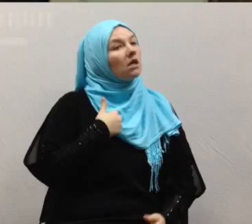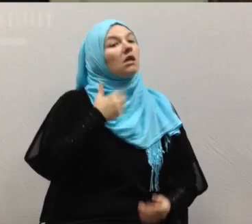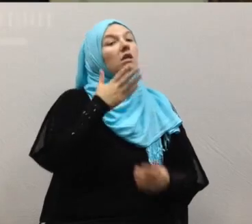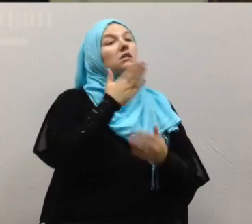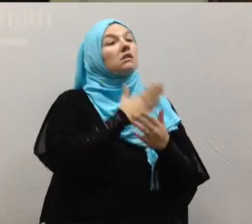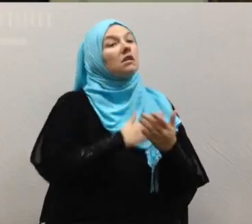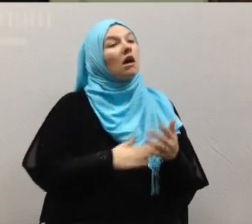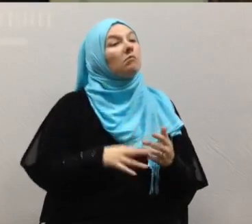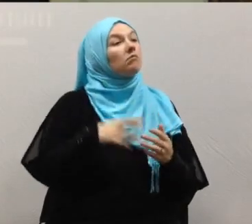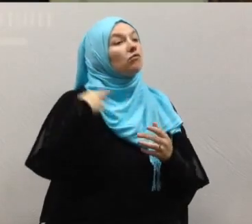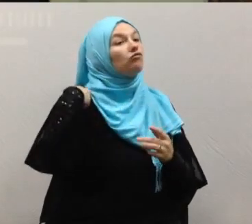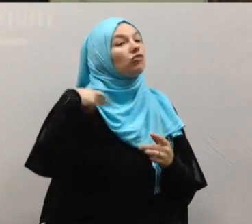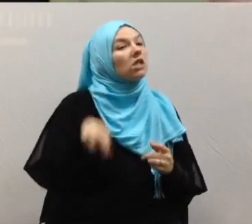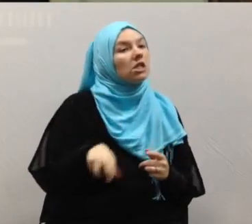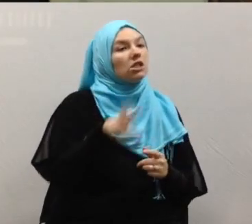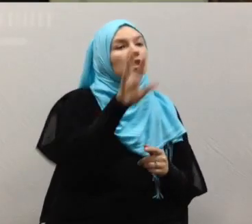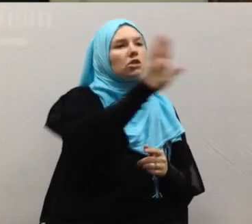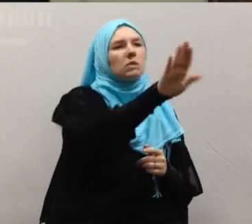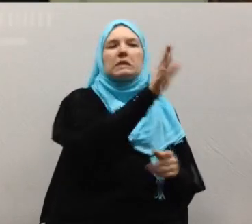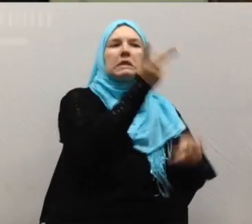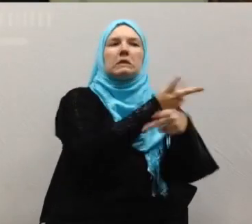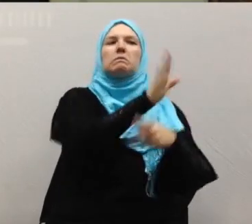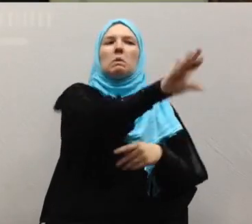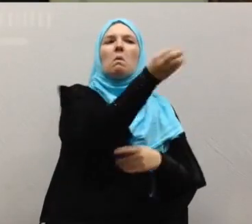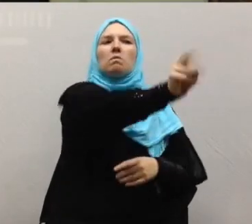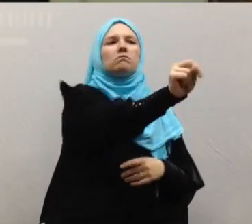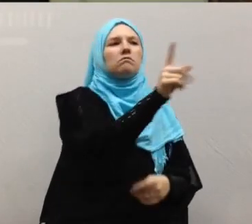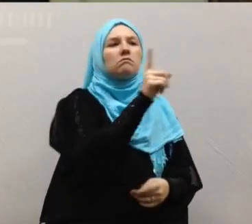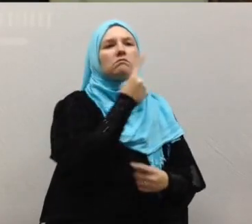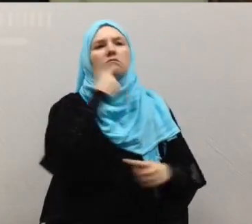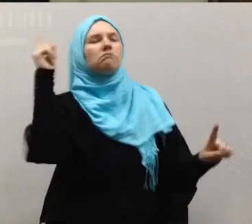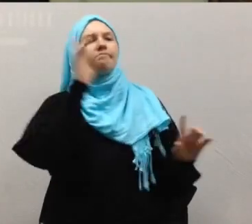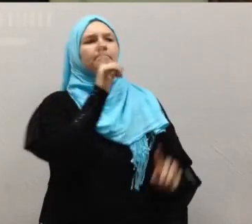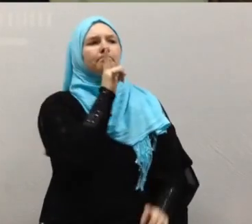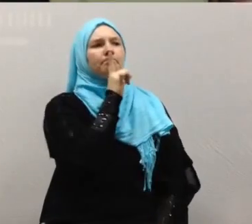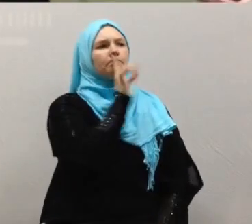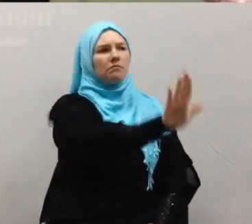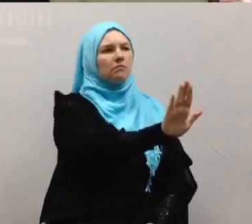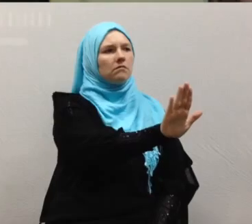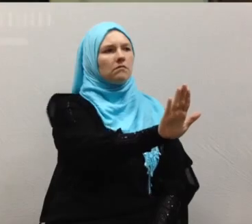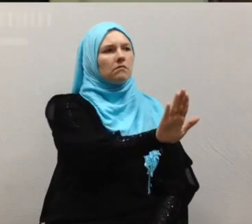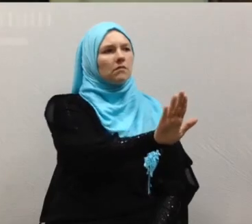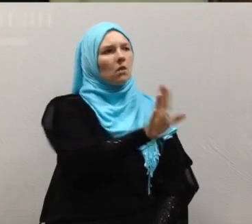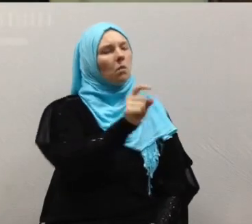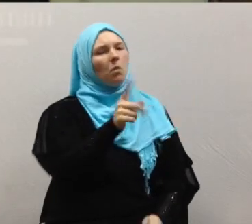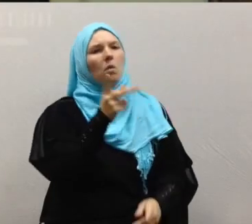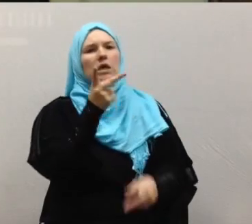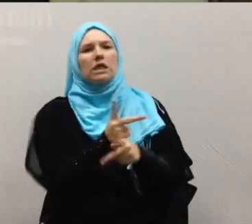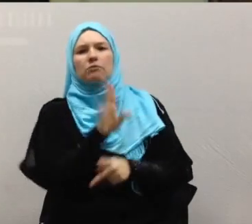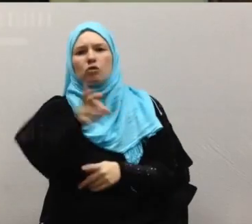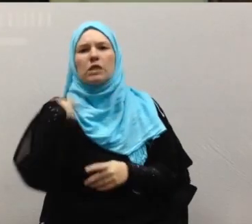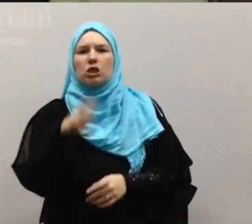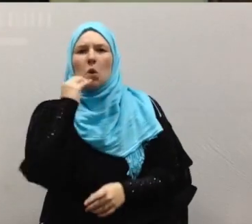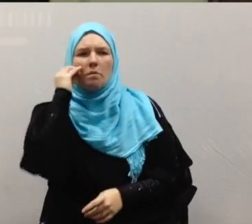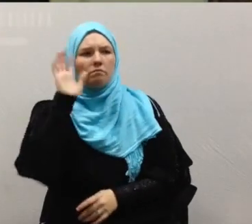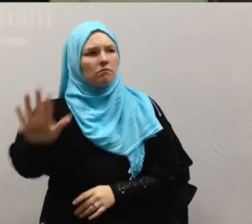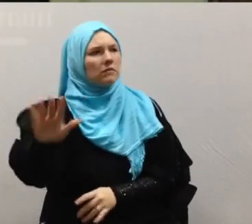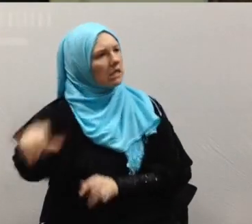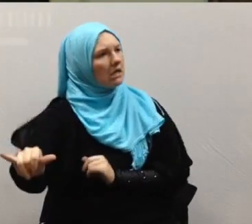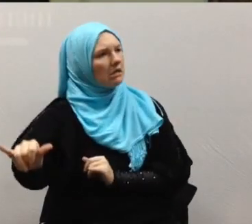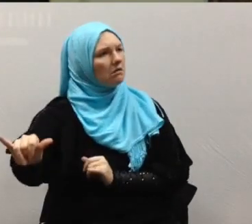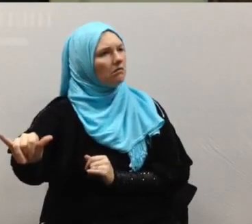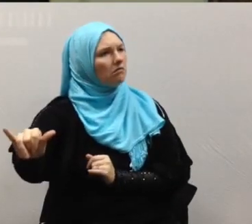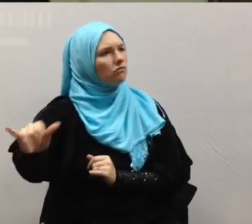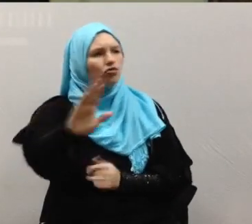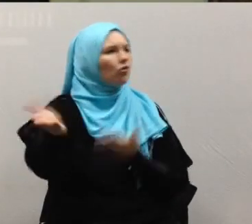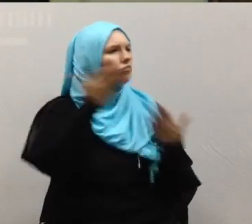to their nicety of their character, or their spirituality in their personal life, they